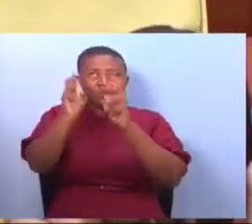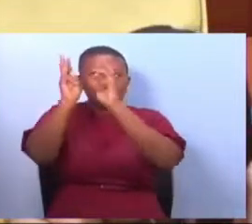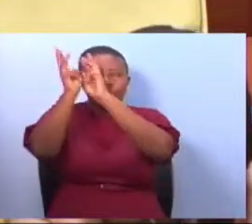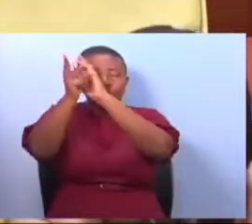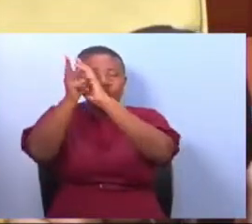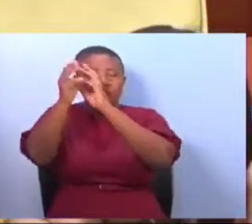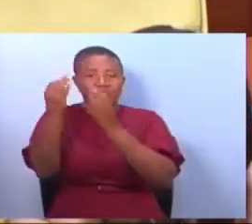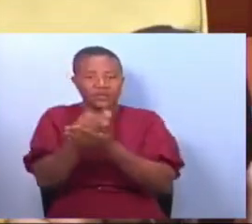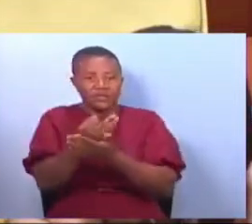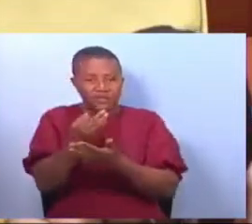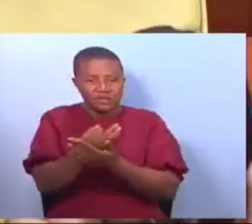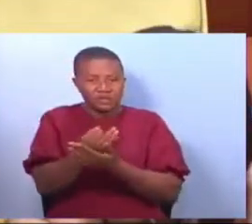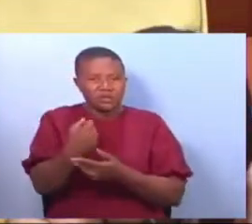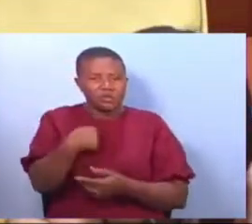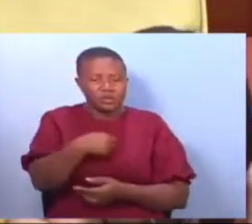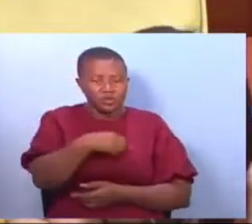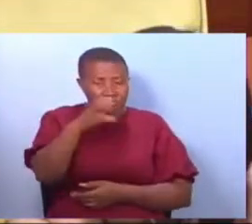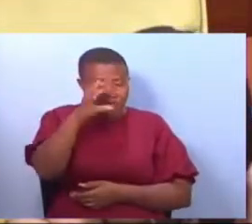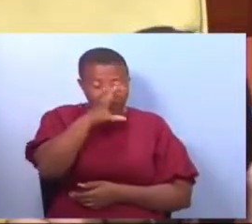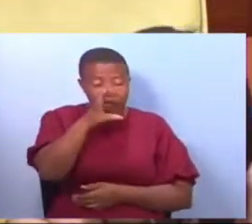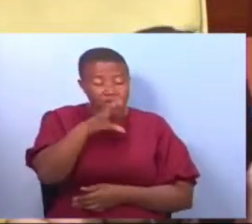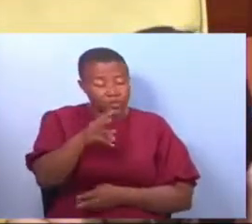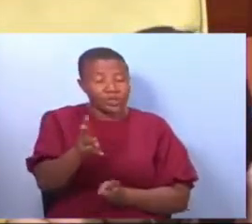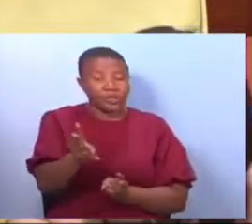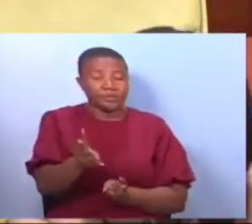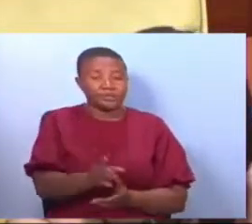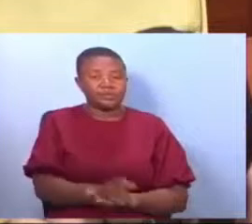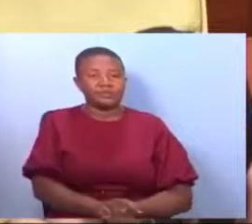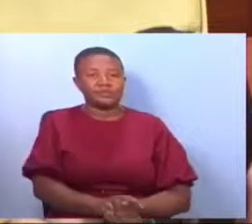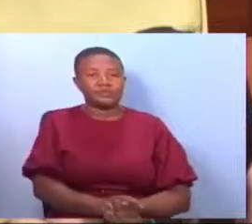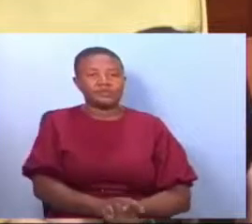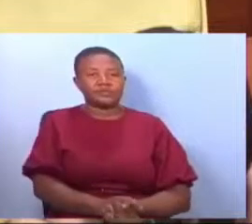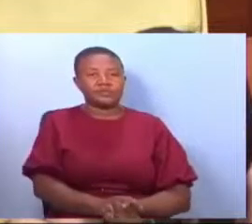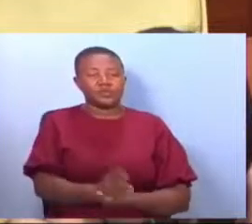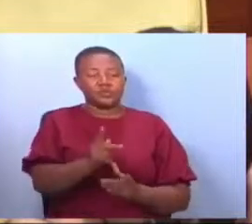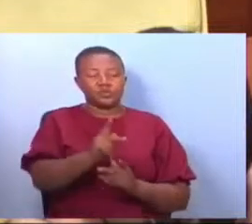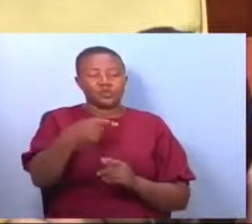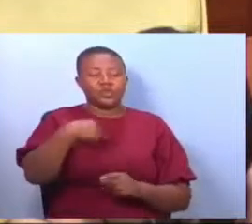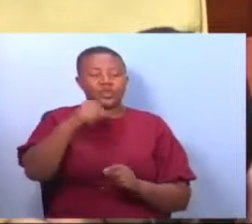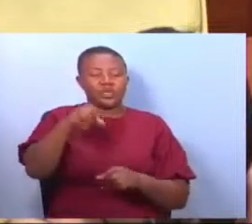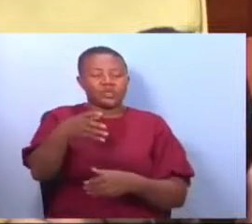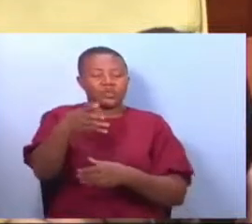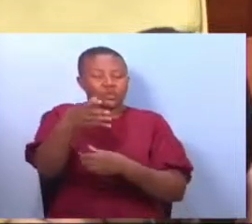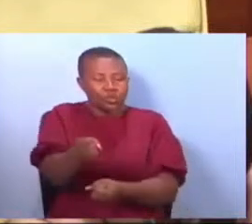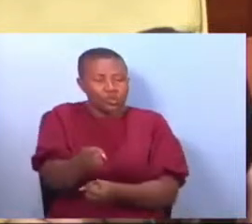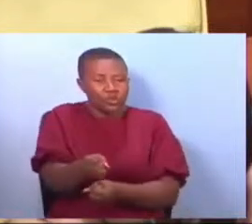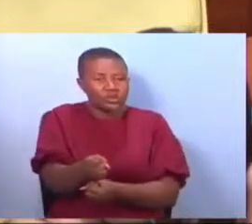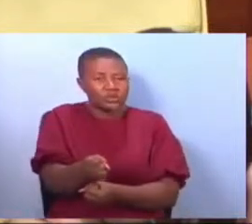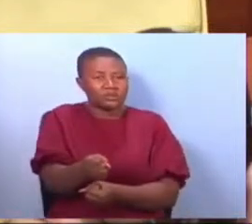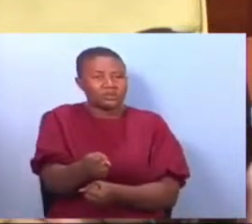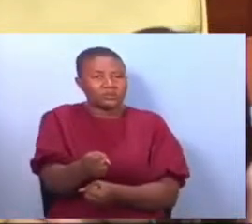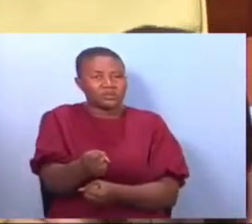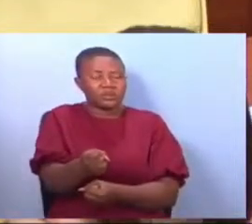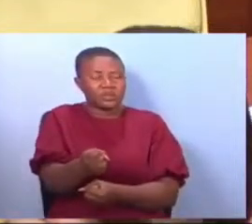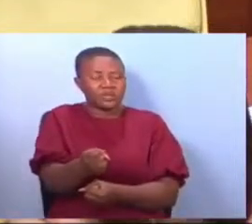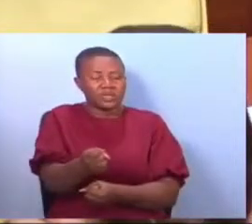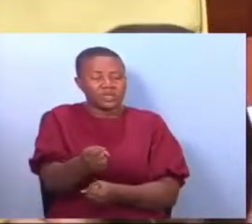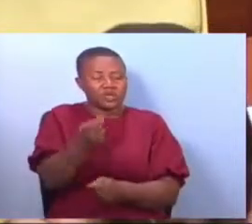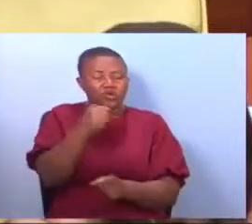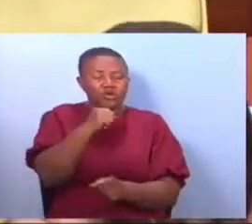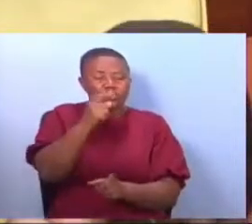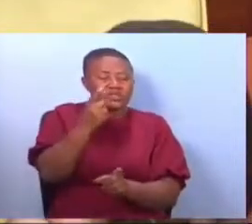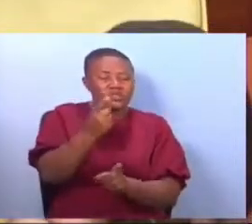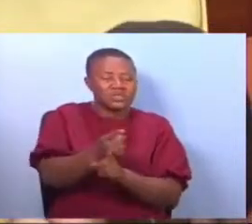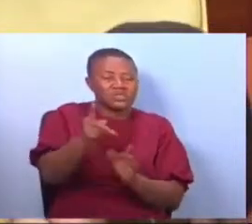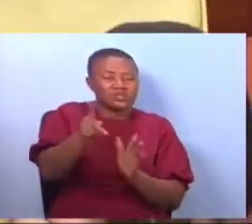bottom and the grassroots of our people so that we'll own it instead of just being a policy at the